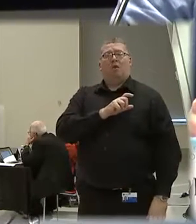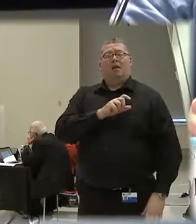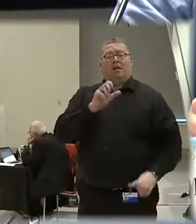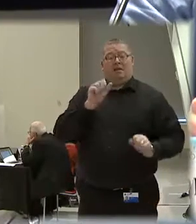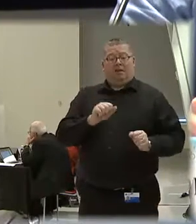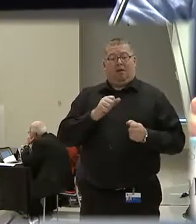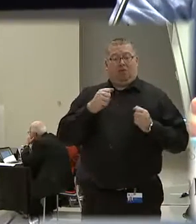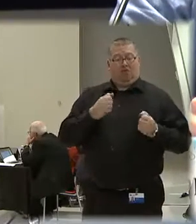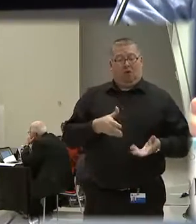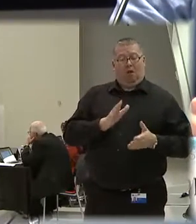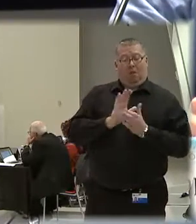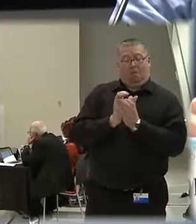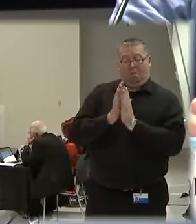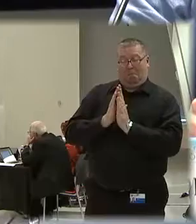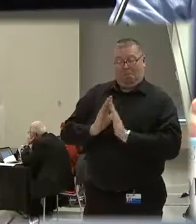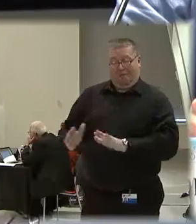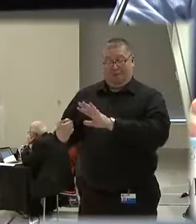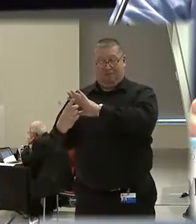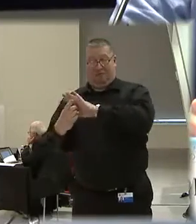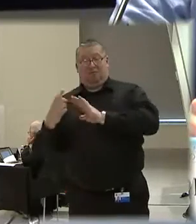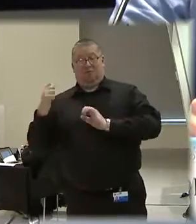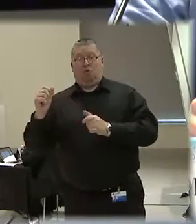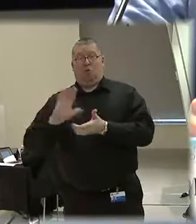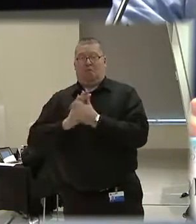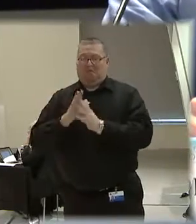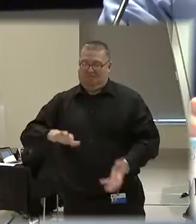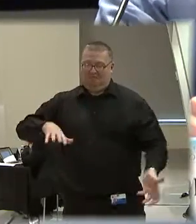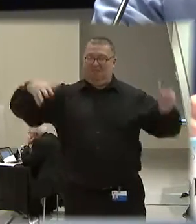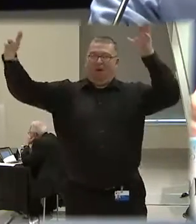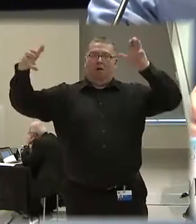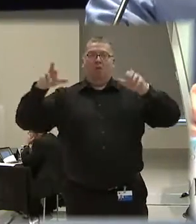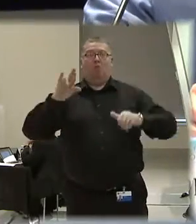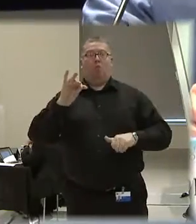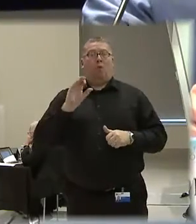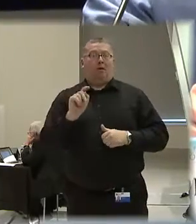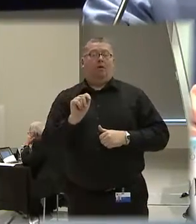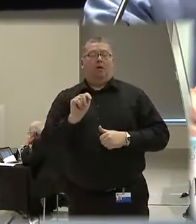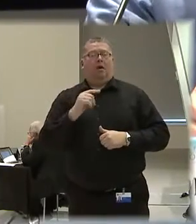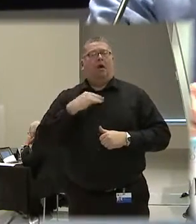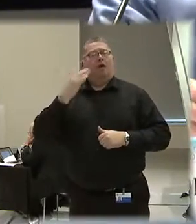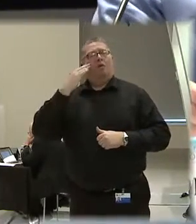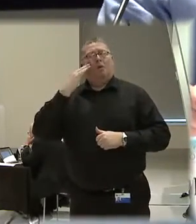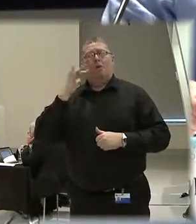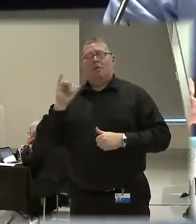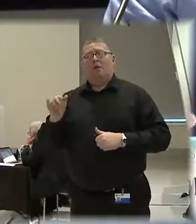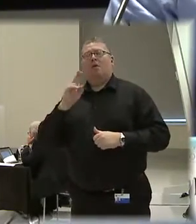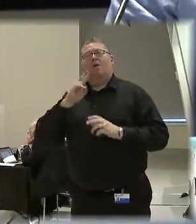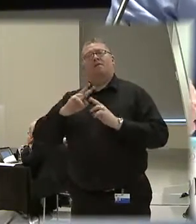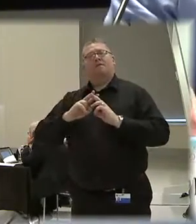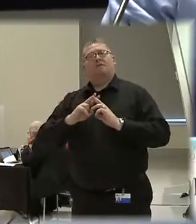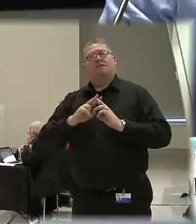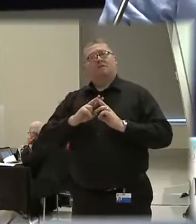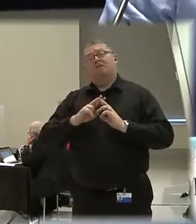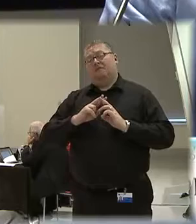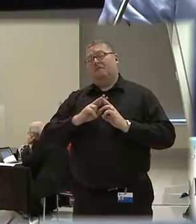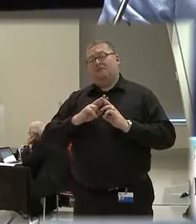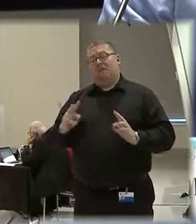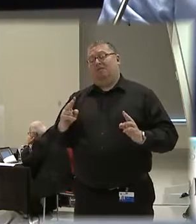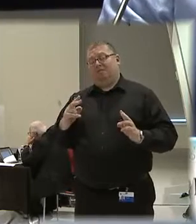peaceful civil demonstration into a riot. And I think it's, and I'm very welcome of you saying